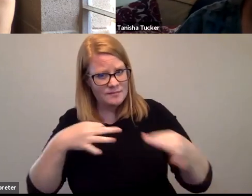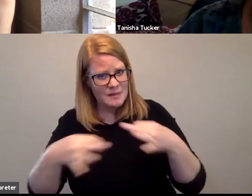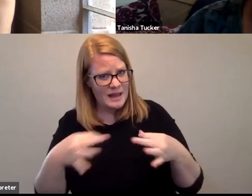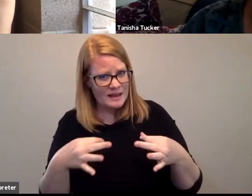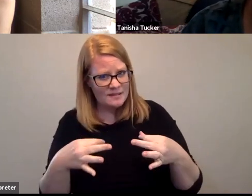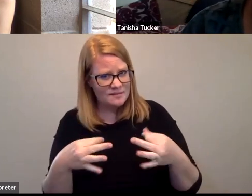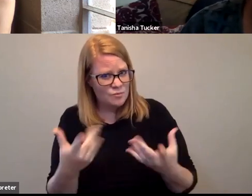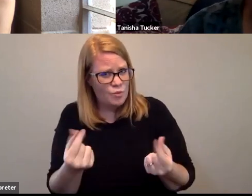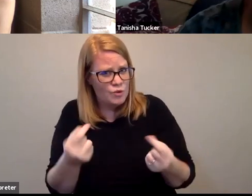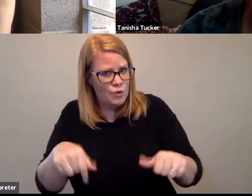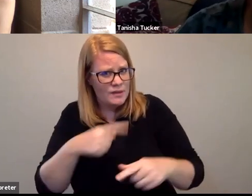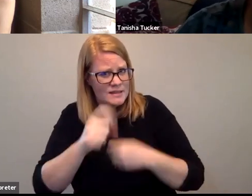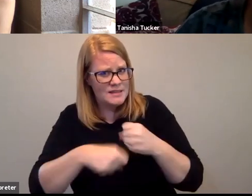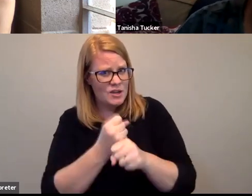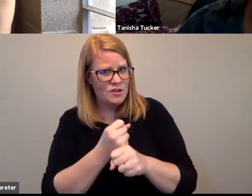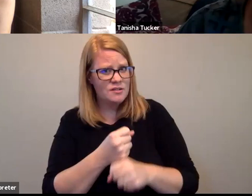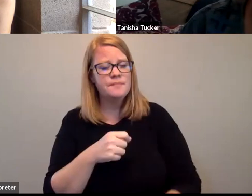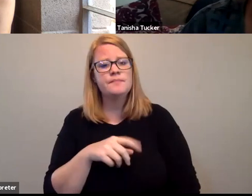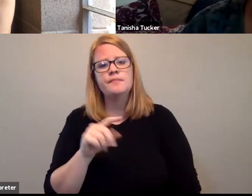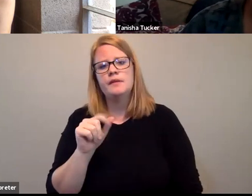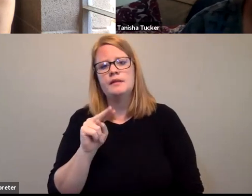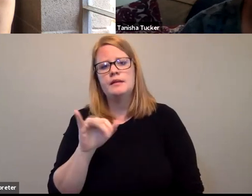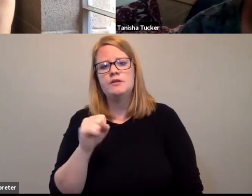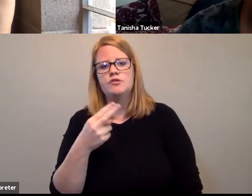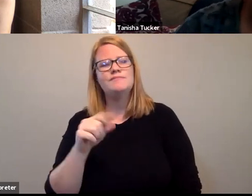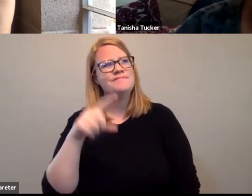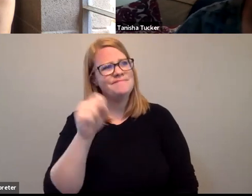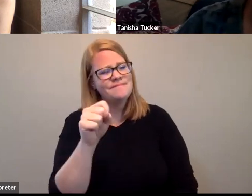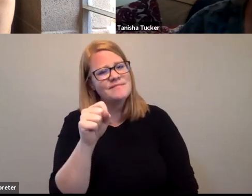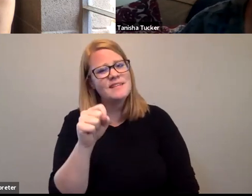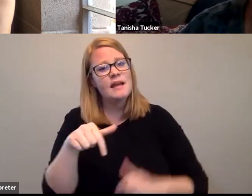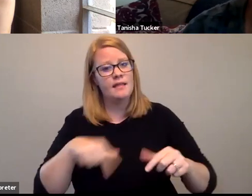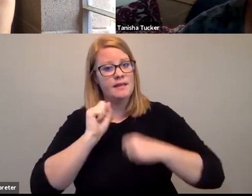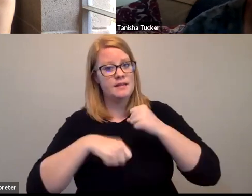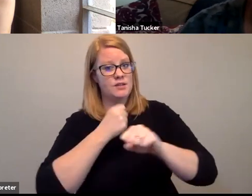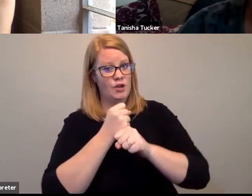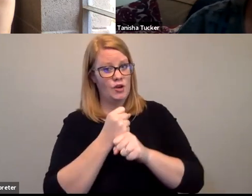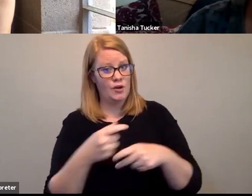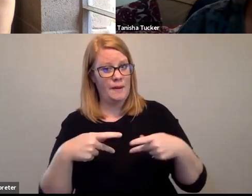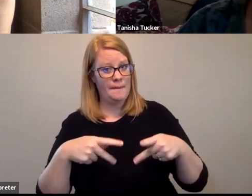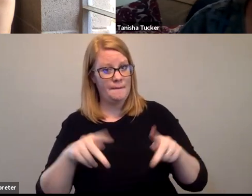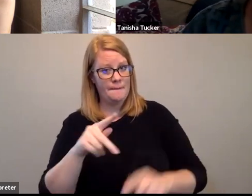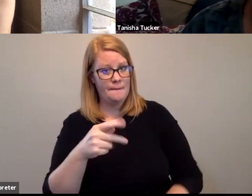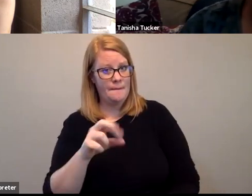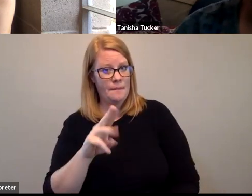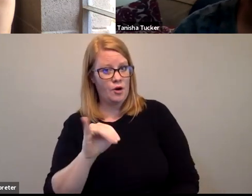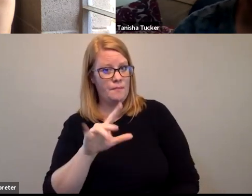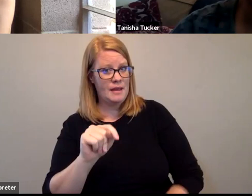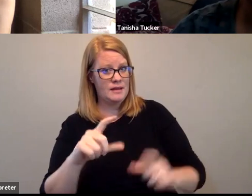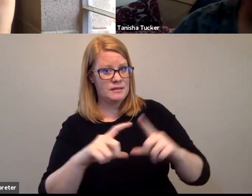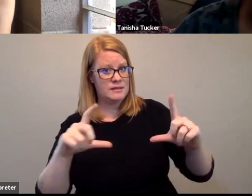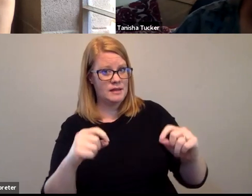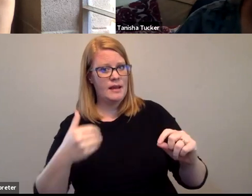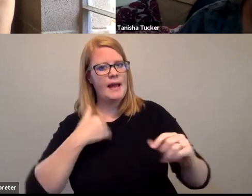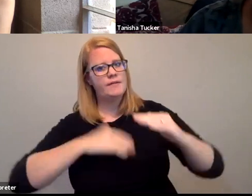out there. Of course, the permit this year included, you know, a cap of 10 people, which is hard because even